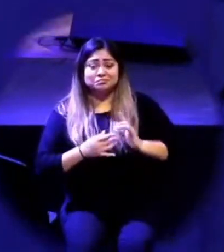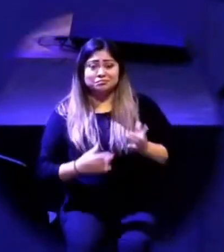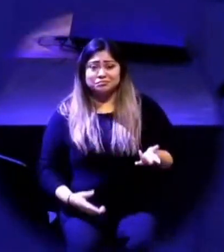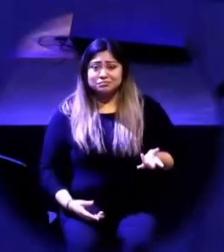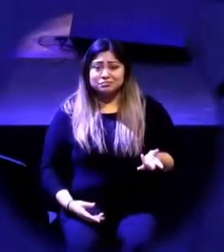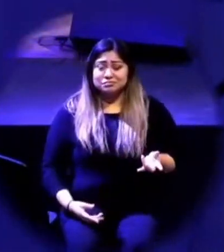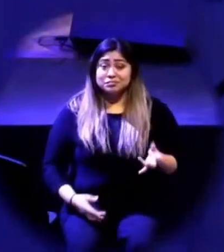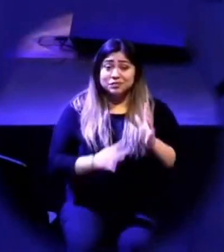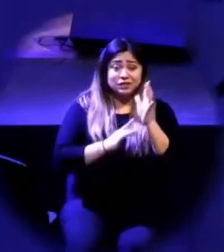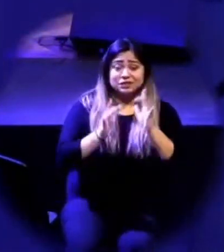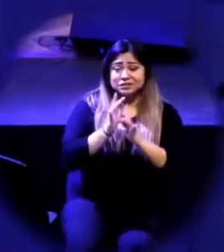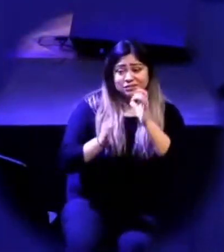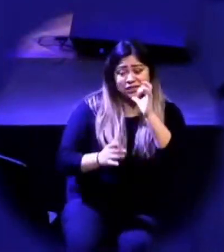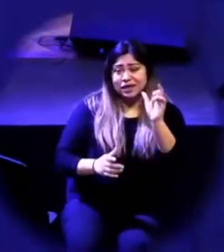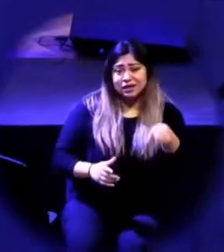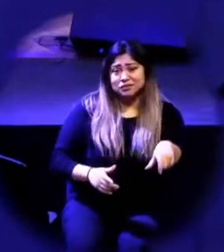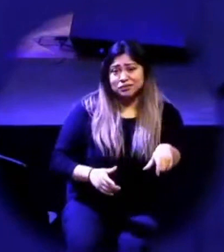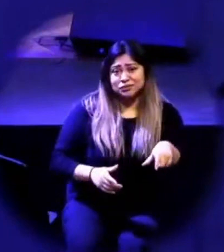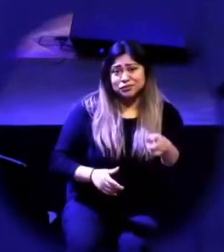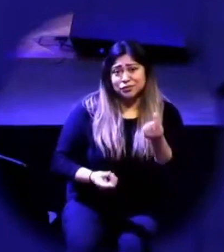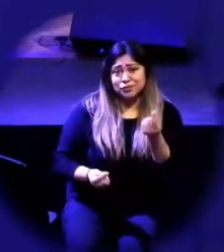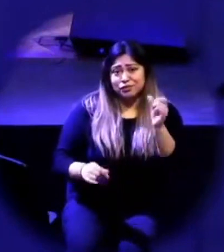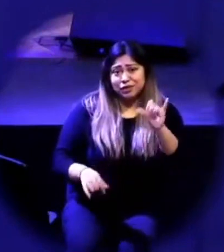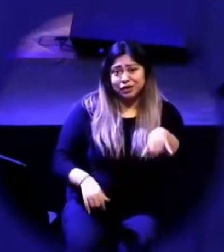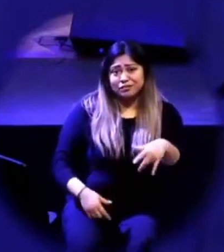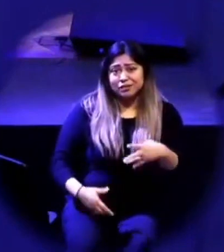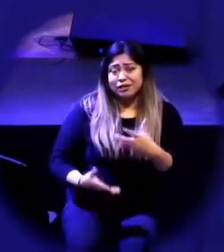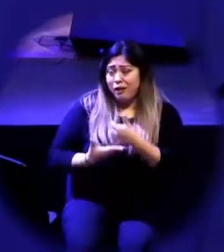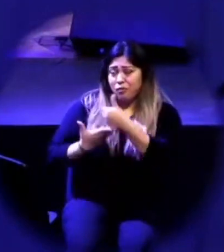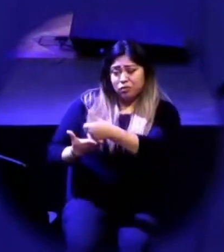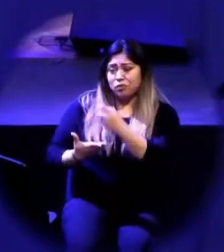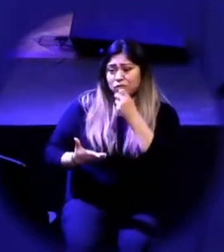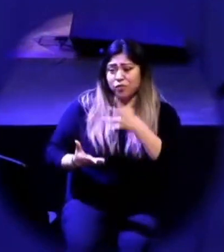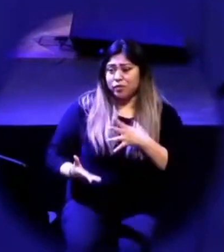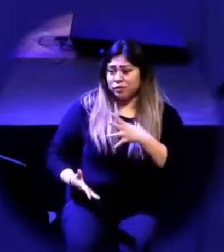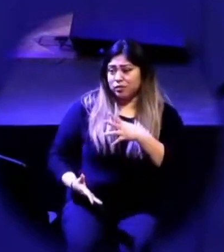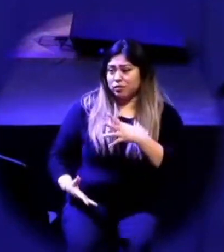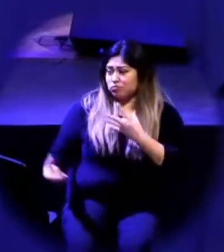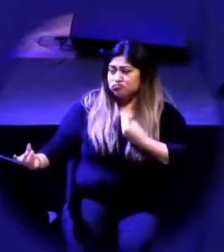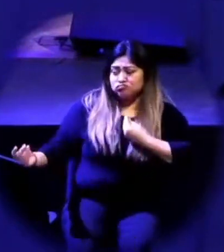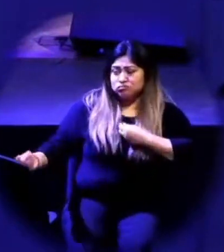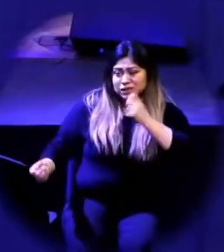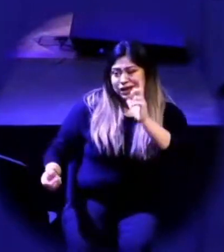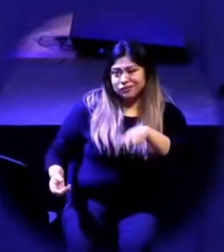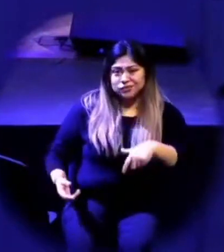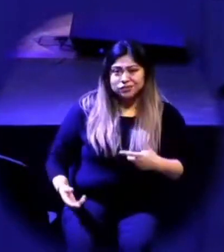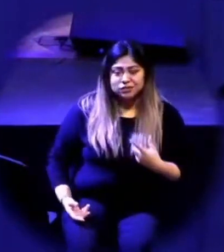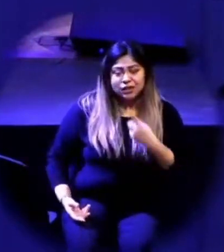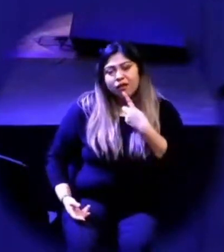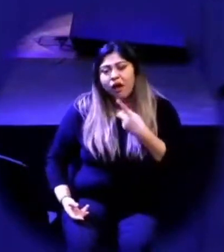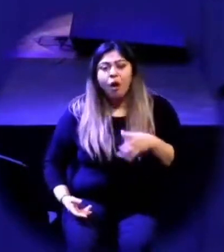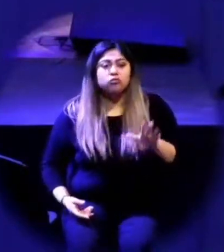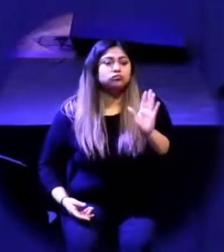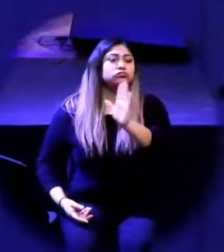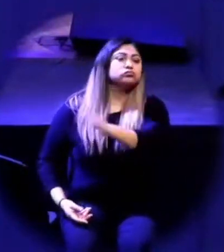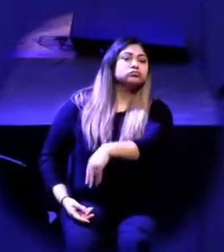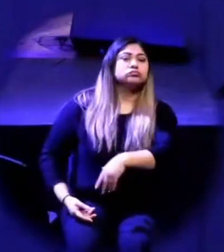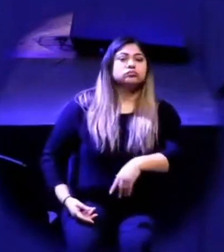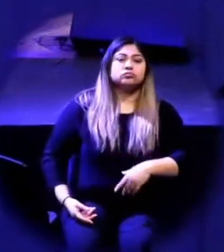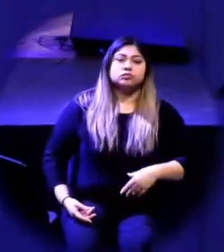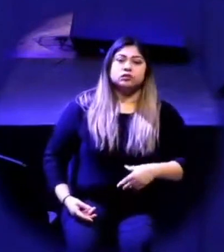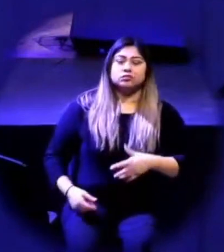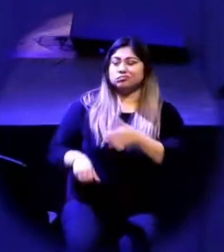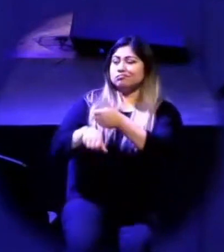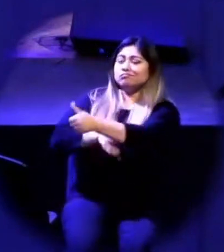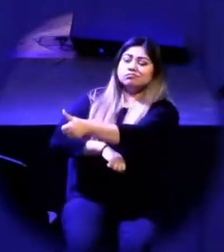could have just given us a Sunday school lesson on how all of our brokenness is a result of our sinfulness, that we are both guilty